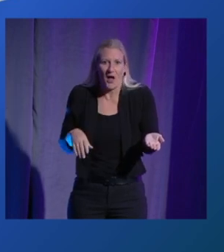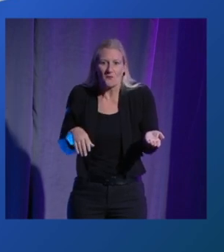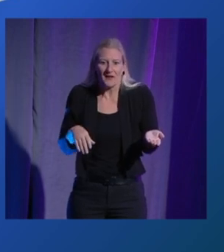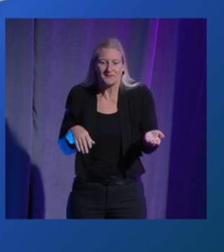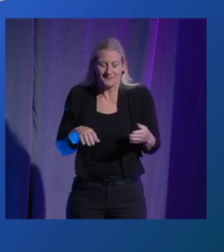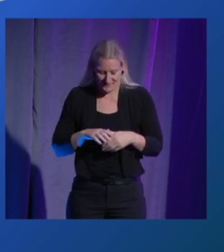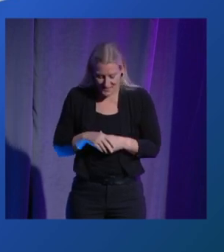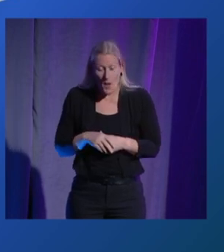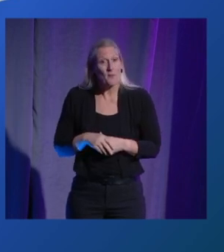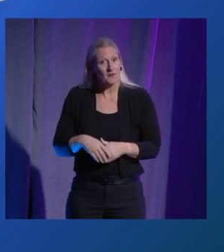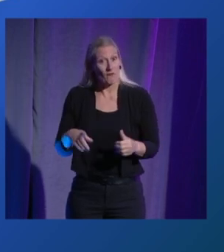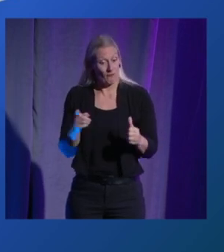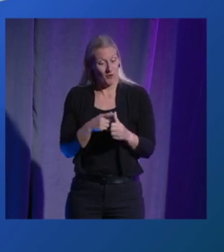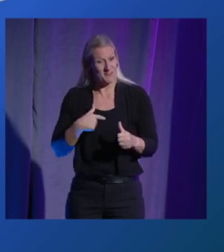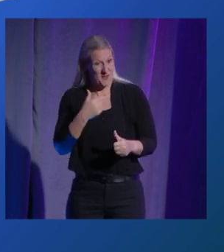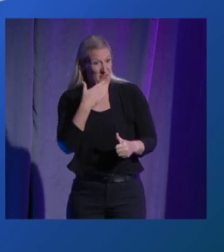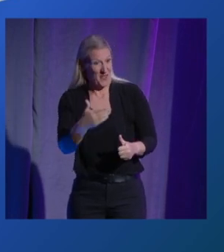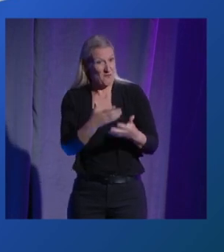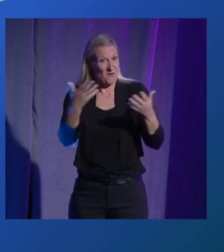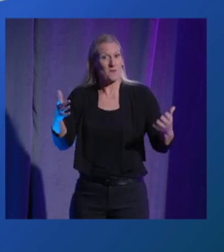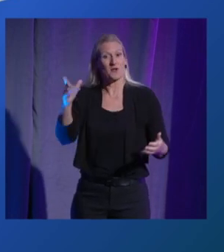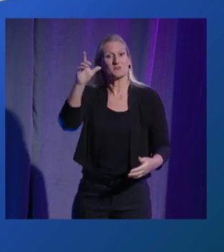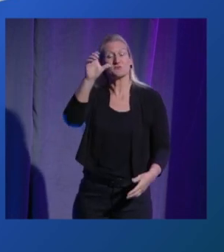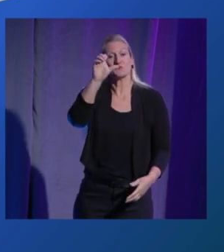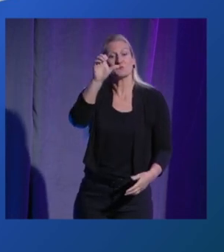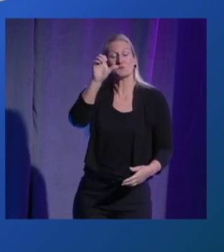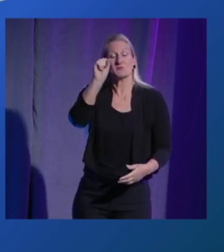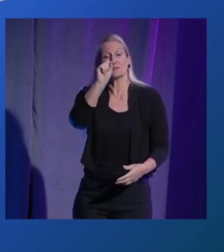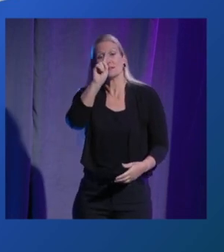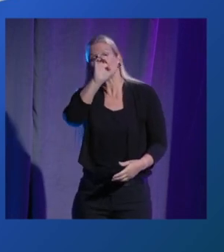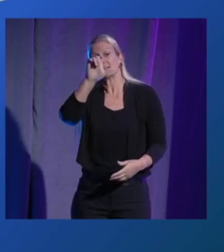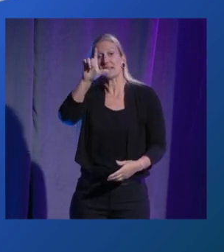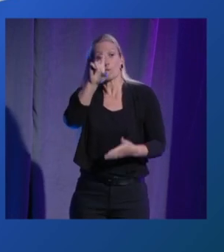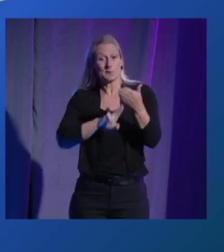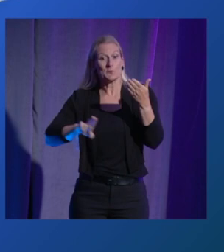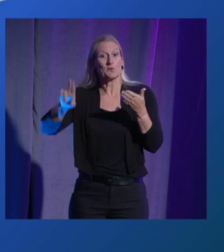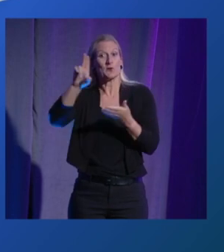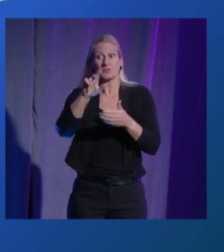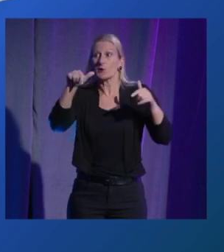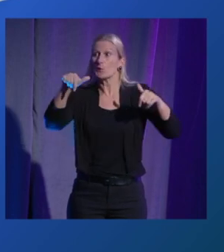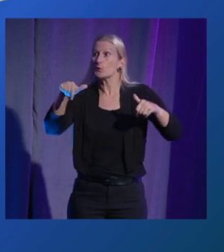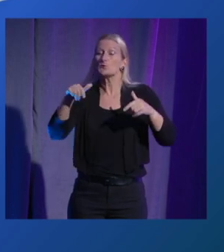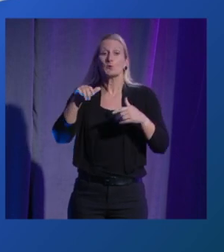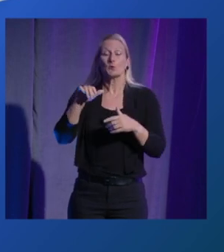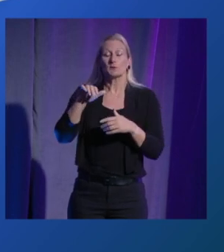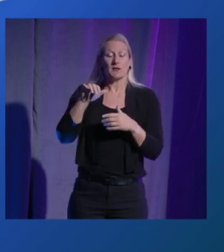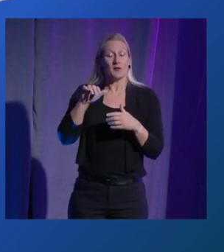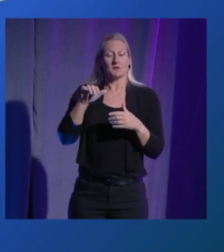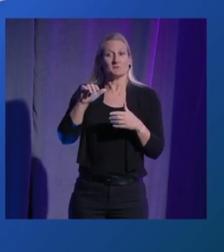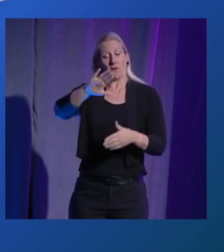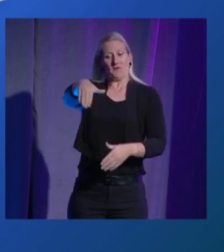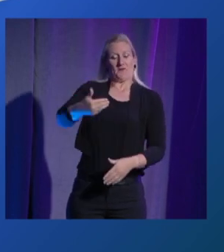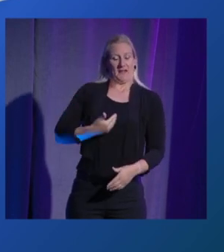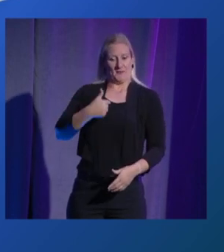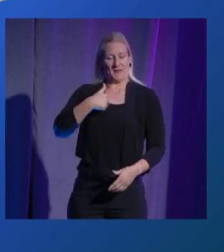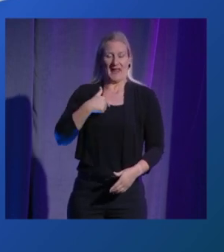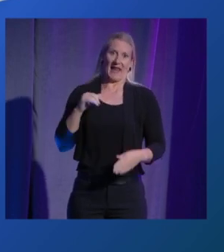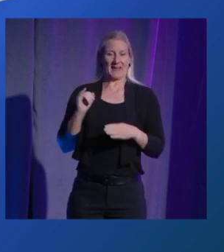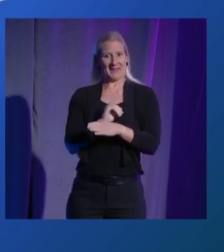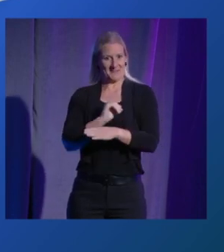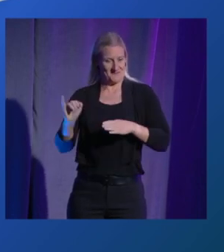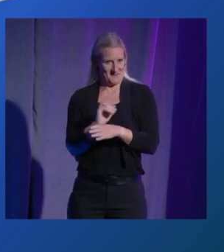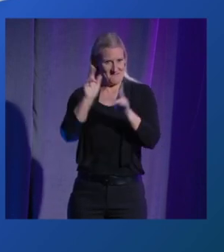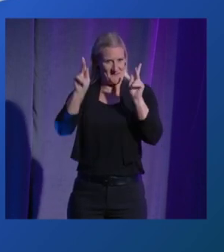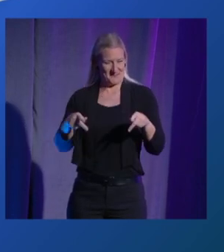will say thank you very much uh to St Louis University to the foundation for inviting an industry person uh to come and I will